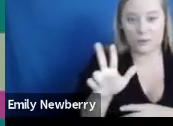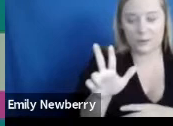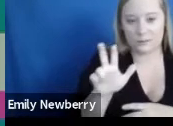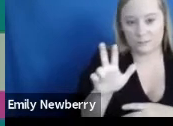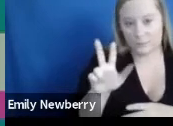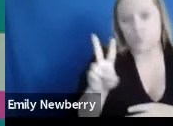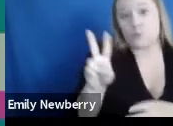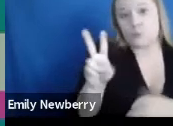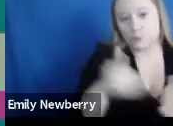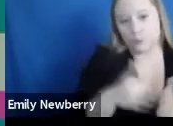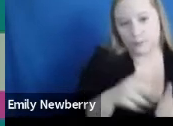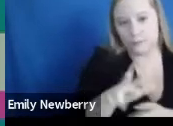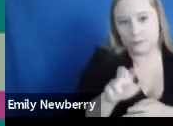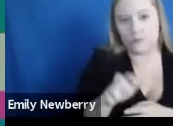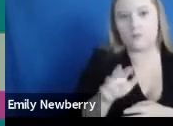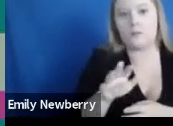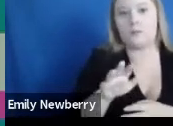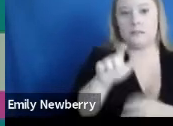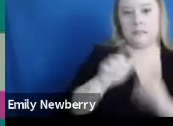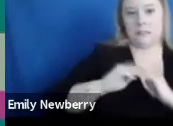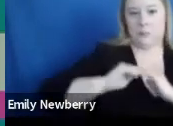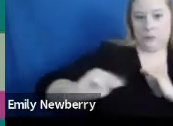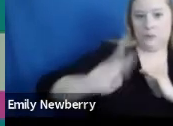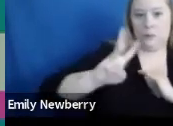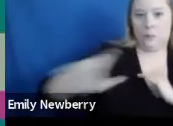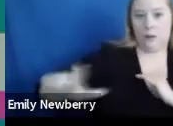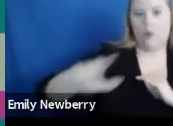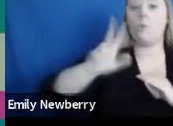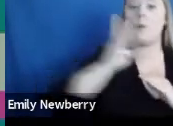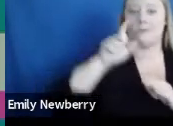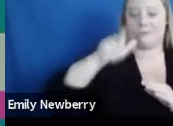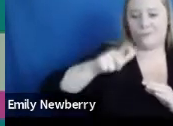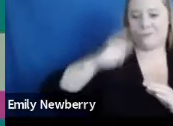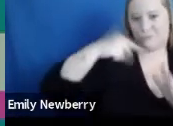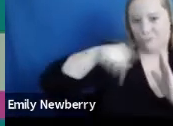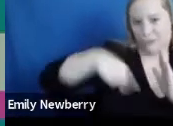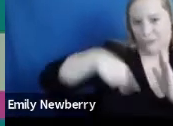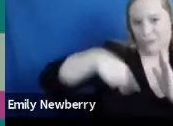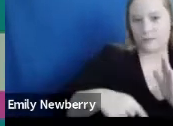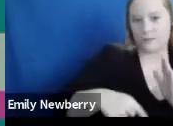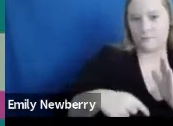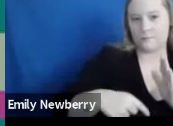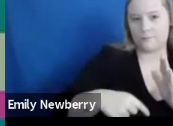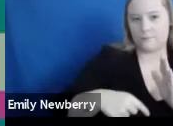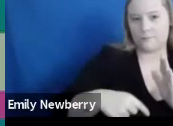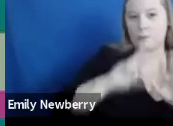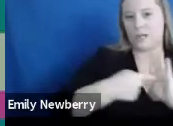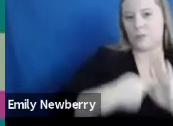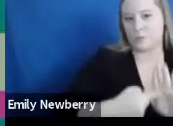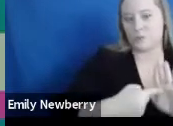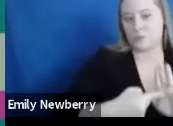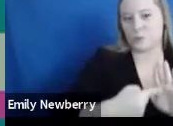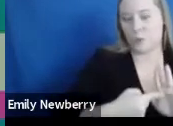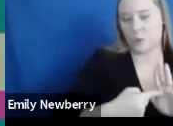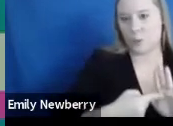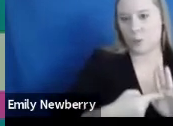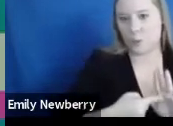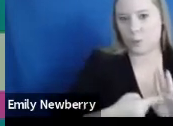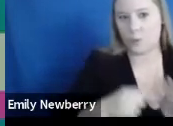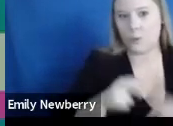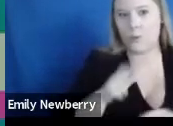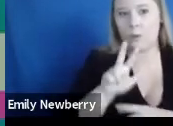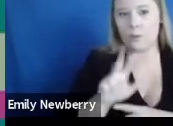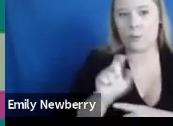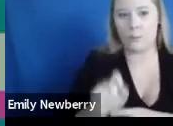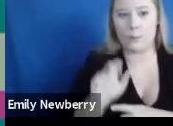will require water for fracking. Within those reports, they reference a value of 3.13 acre feet